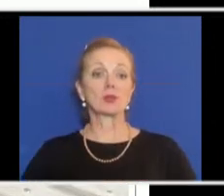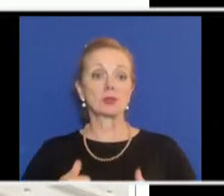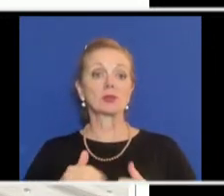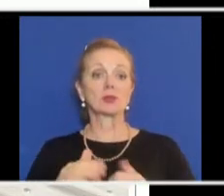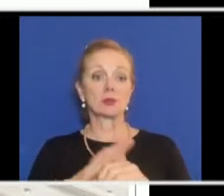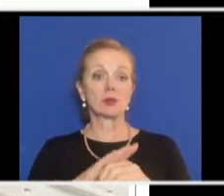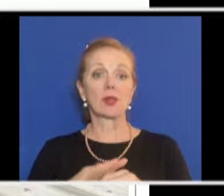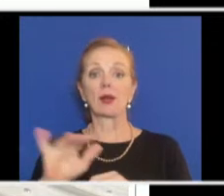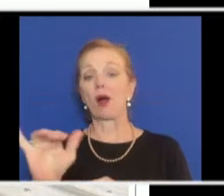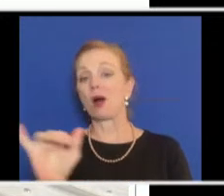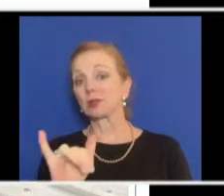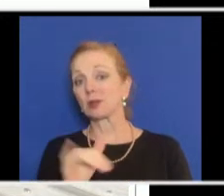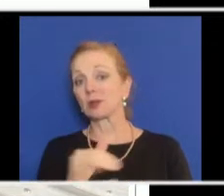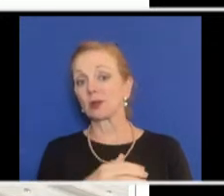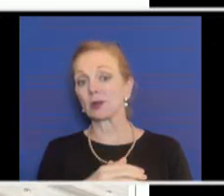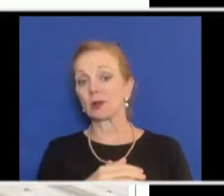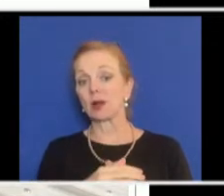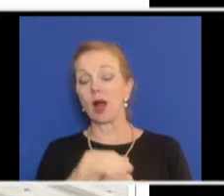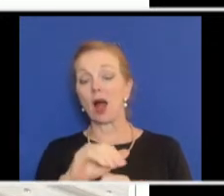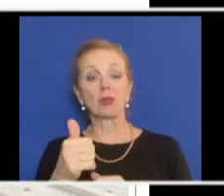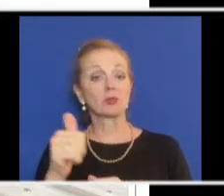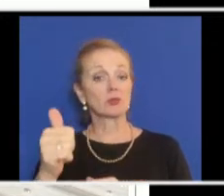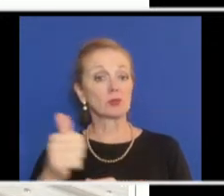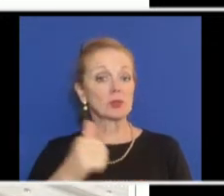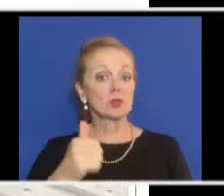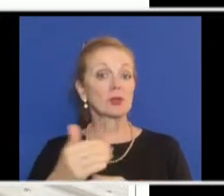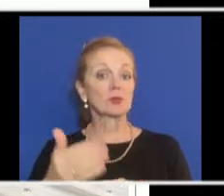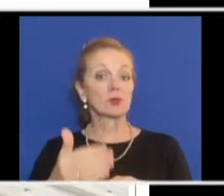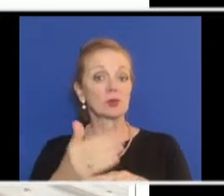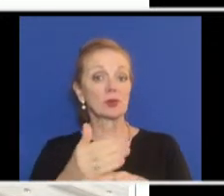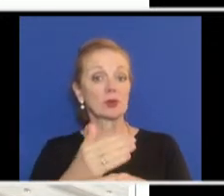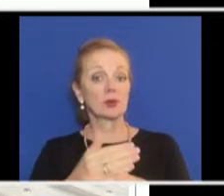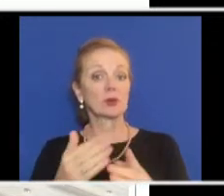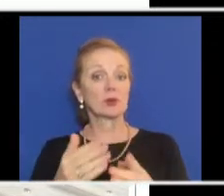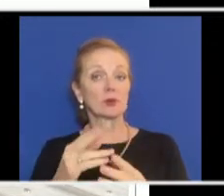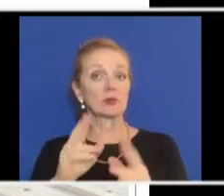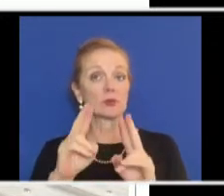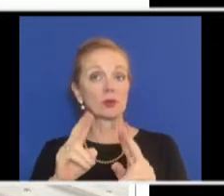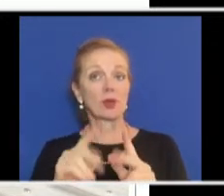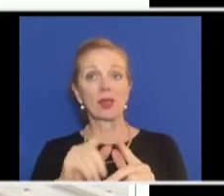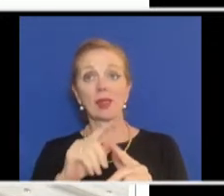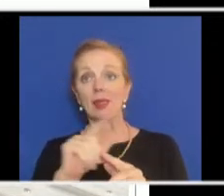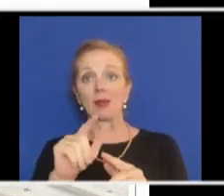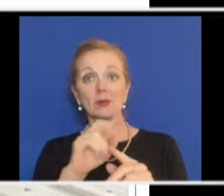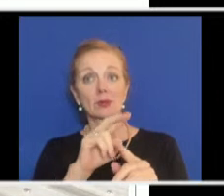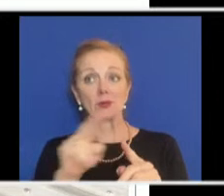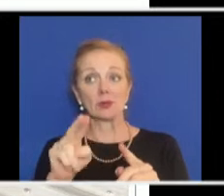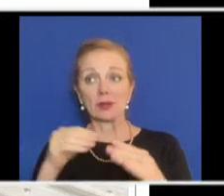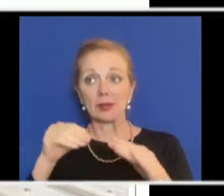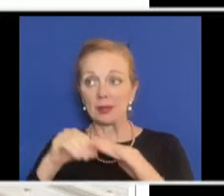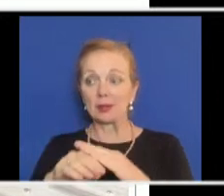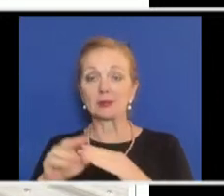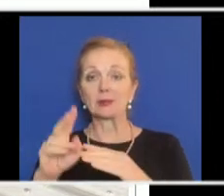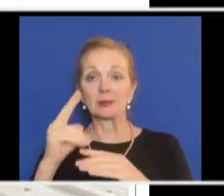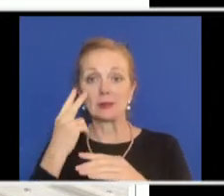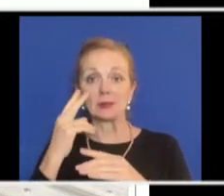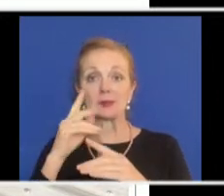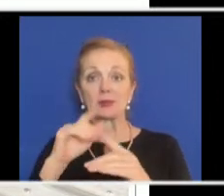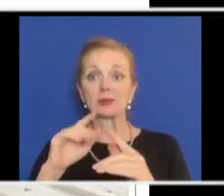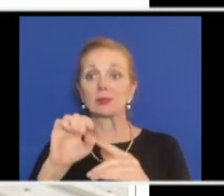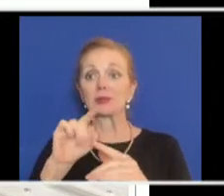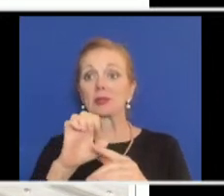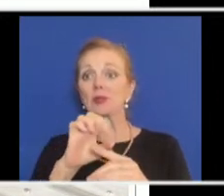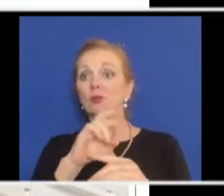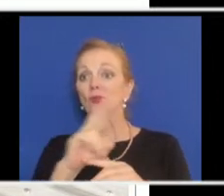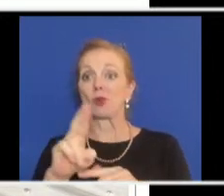located there as well among other Transportation improvements the petitioner would install a left turn lane into the site from Still Creek Road and a right